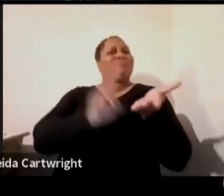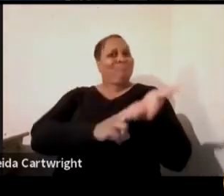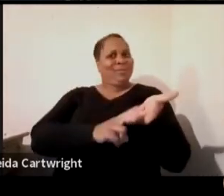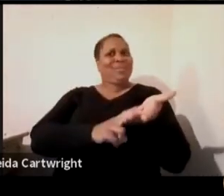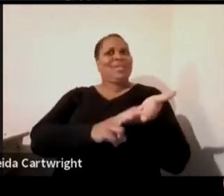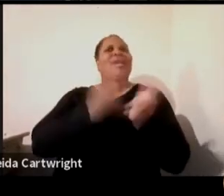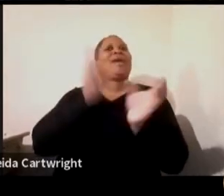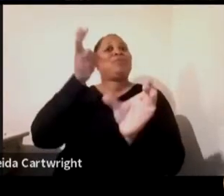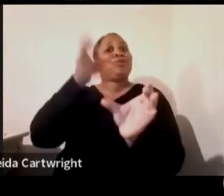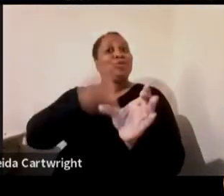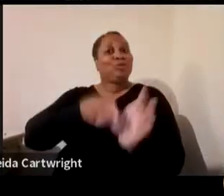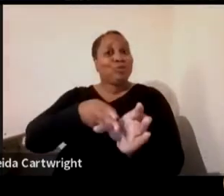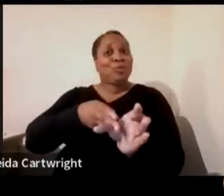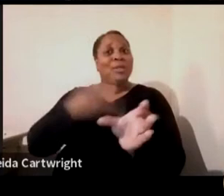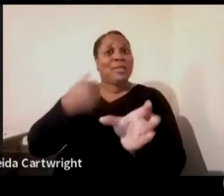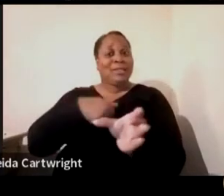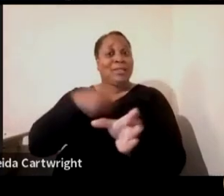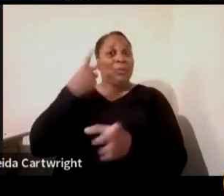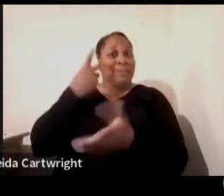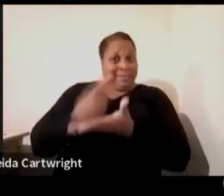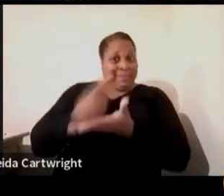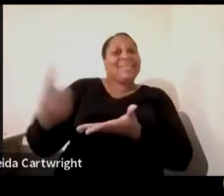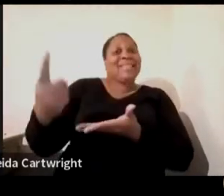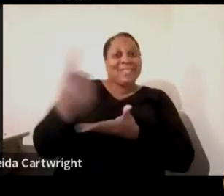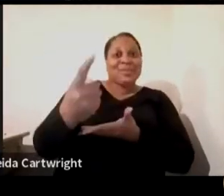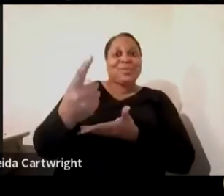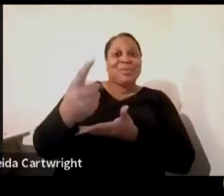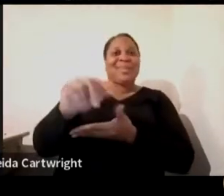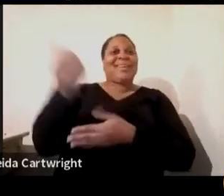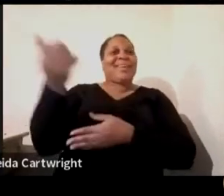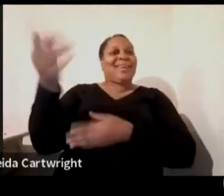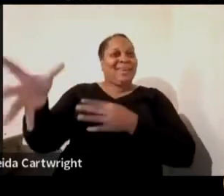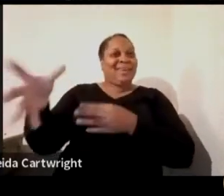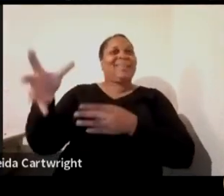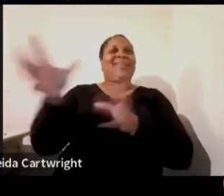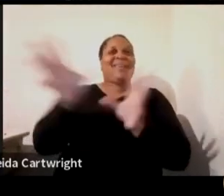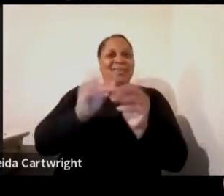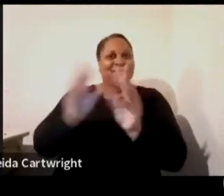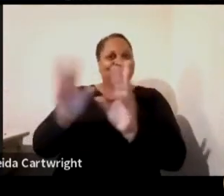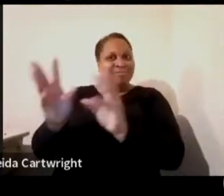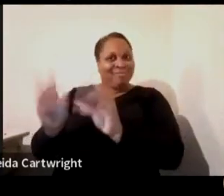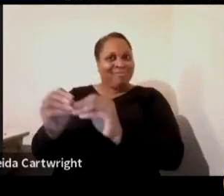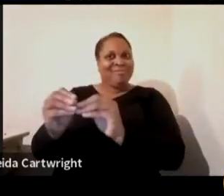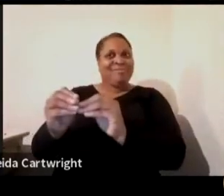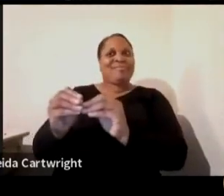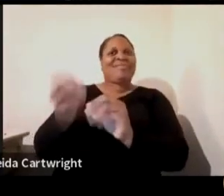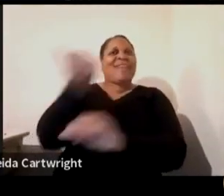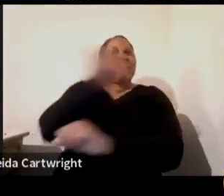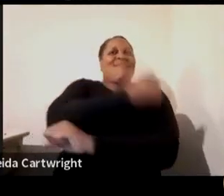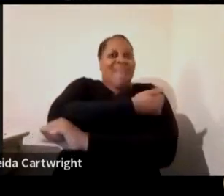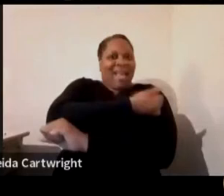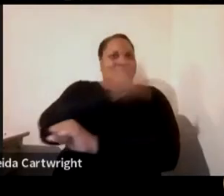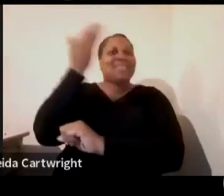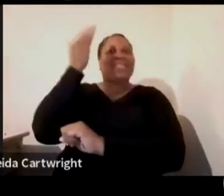us, and we'll see you next week for another edition of Vaccine Awareness.